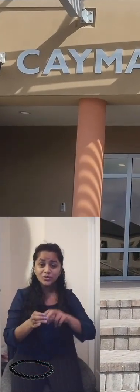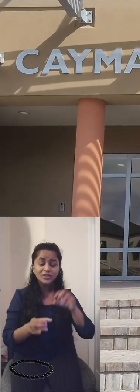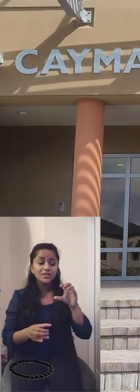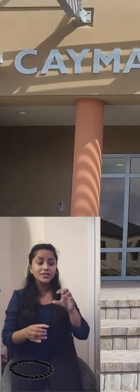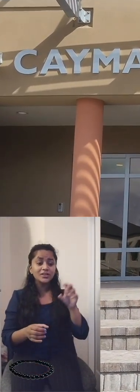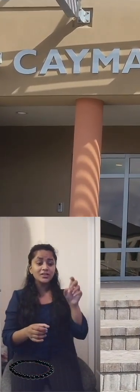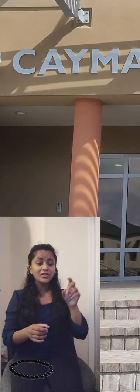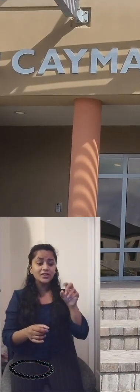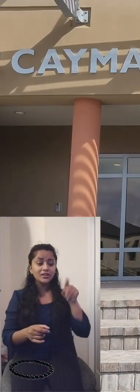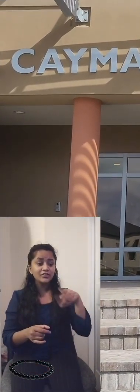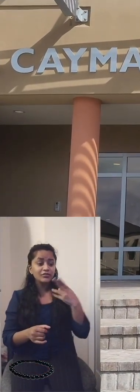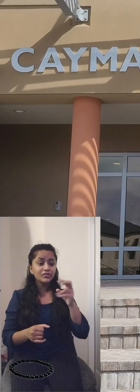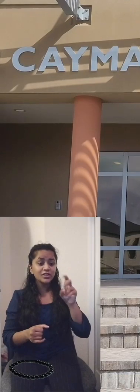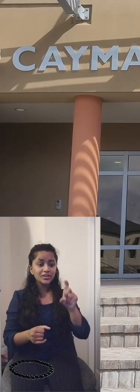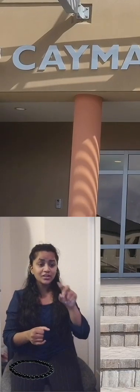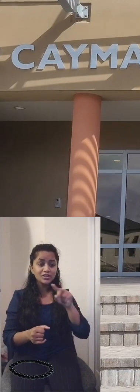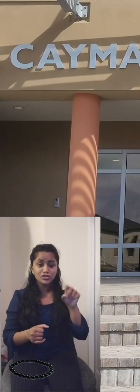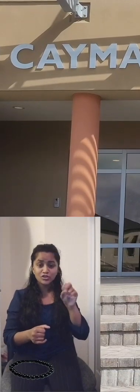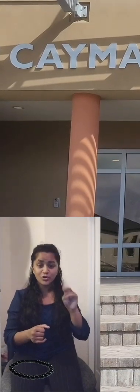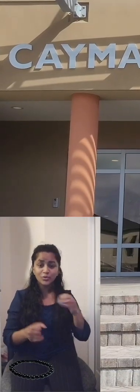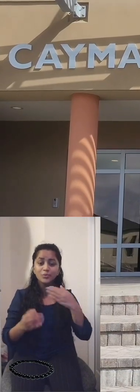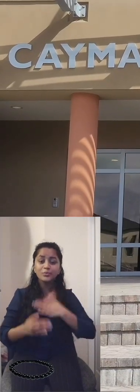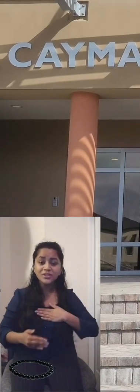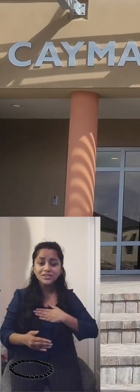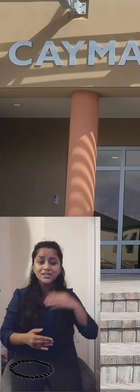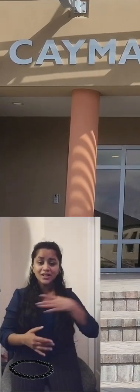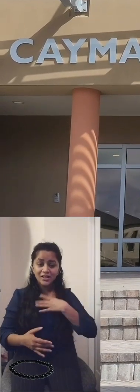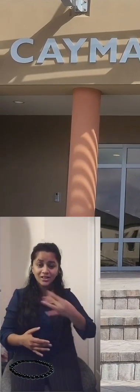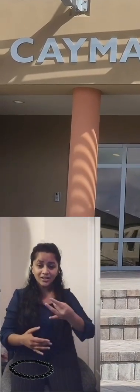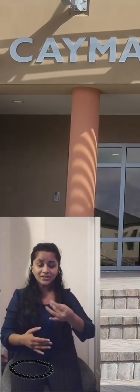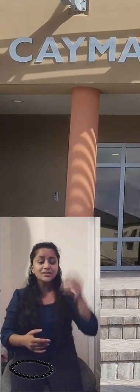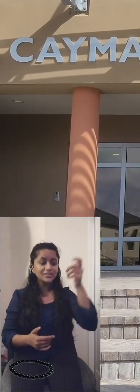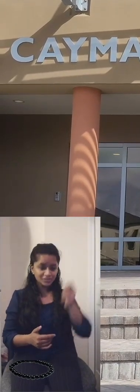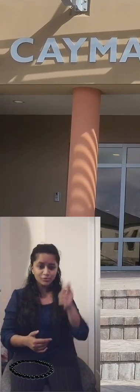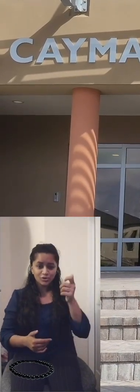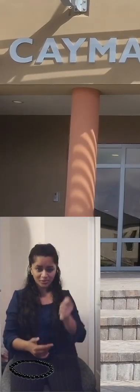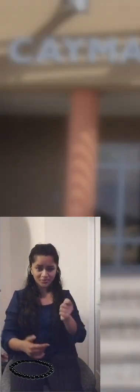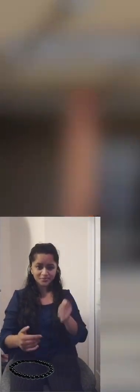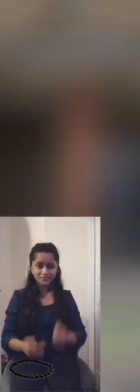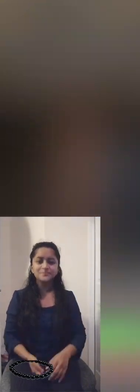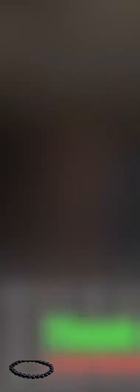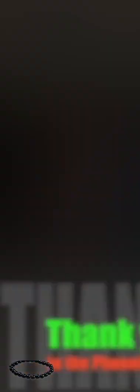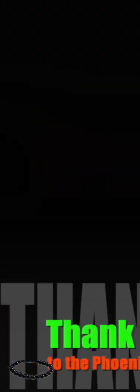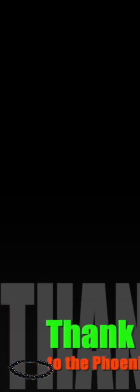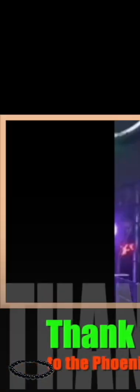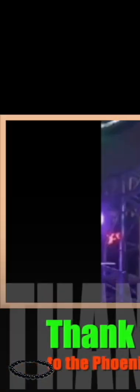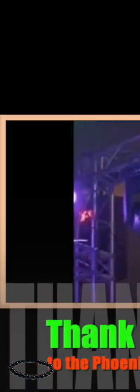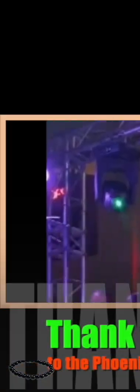Thank you for joining the Phoenix Zone, and please like and subscribe.